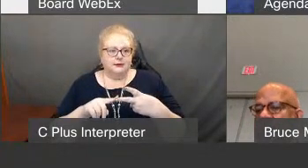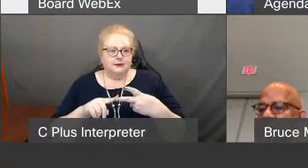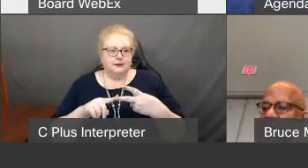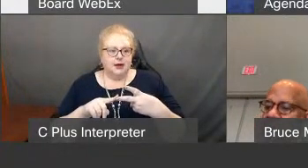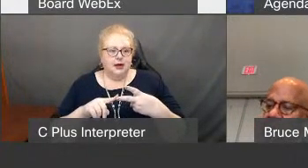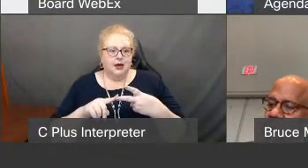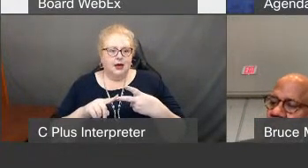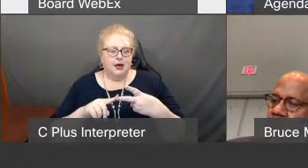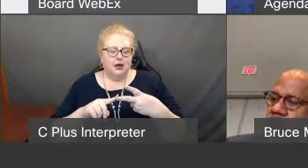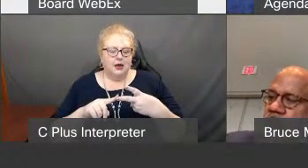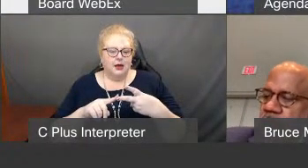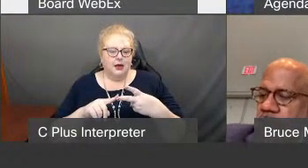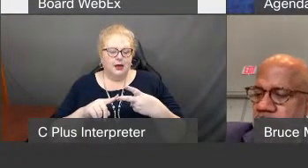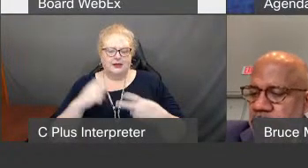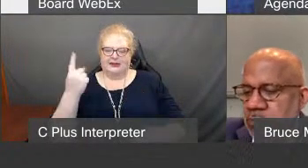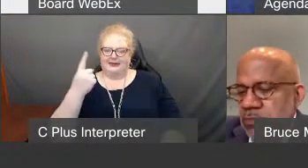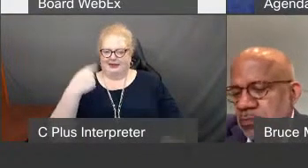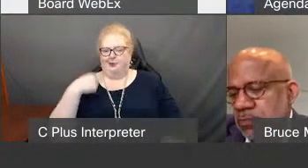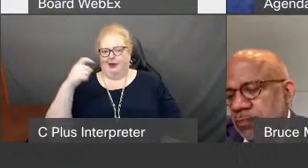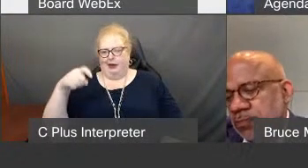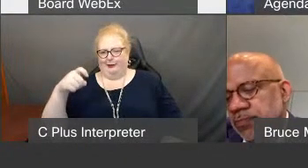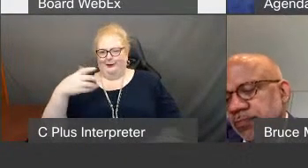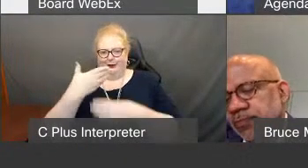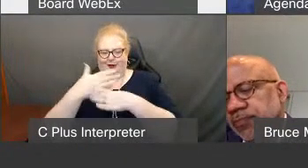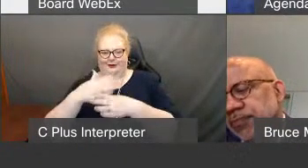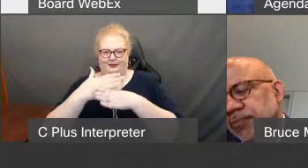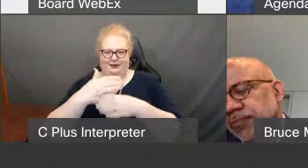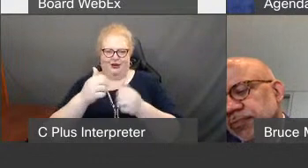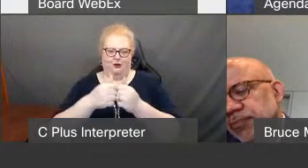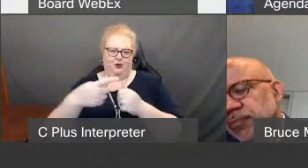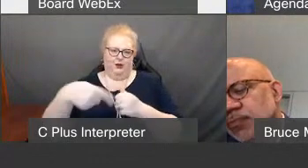this is something just, I probably should have shared earlier.